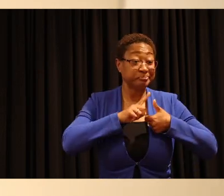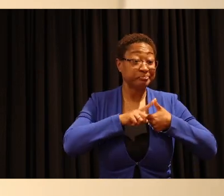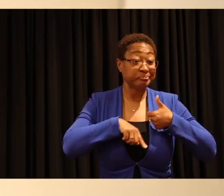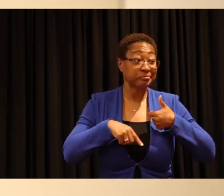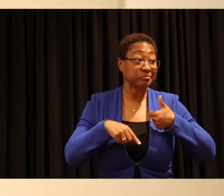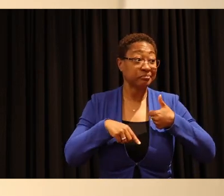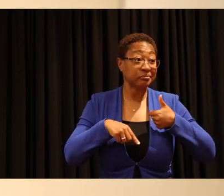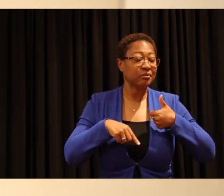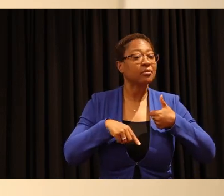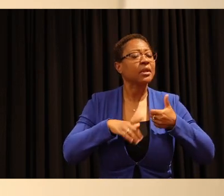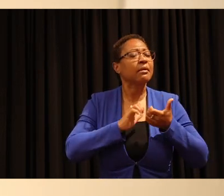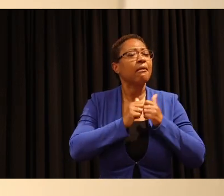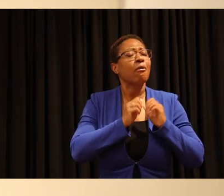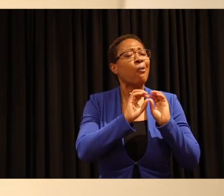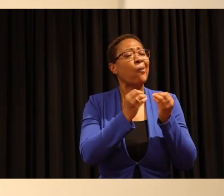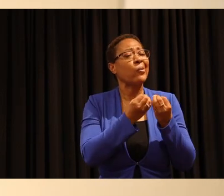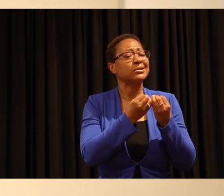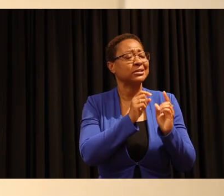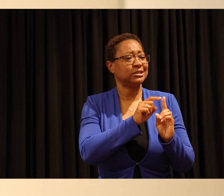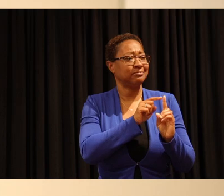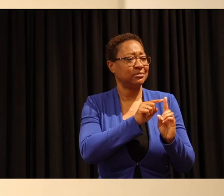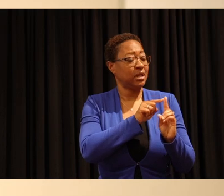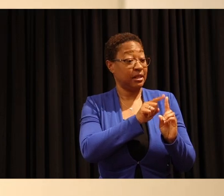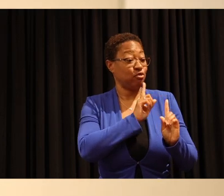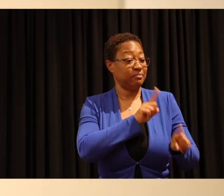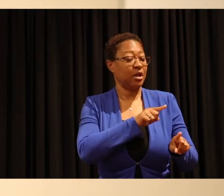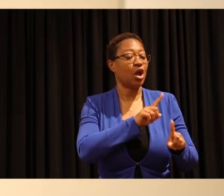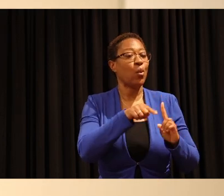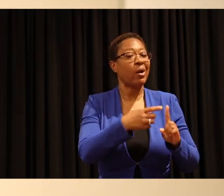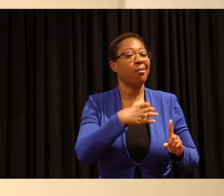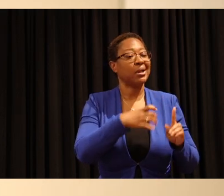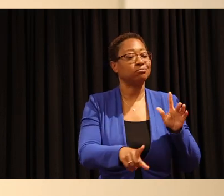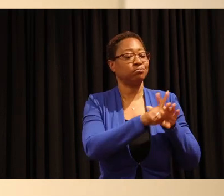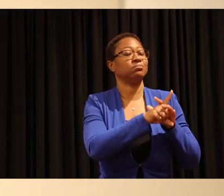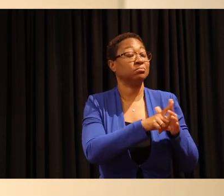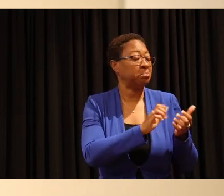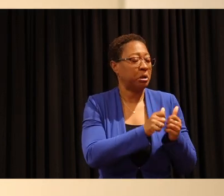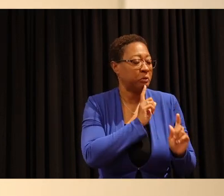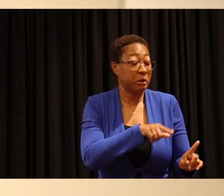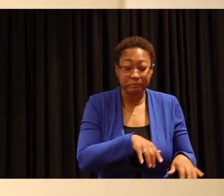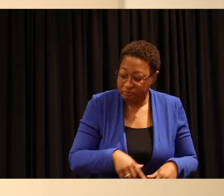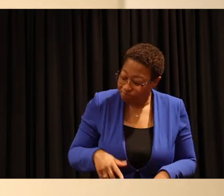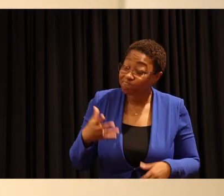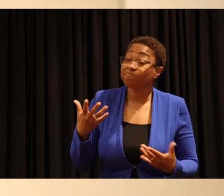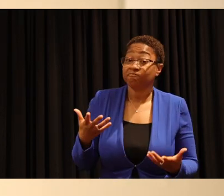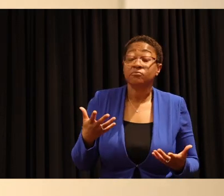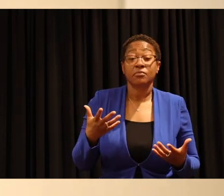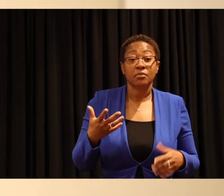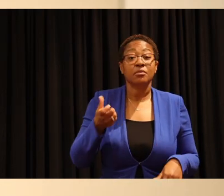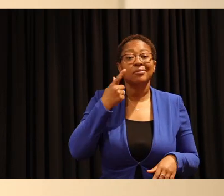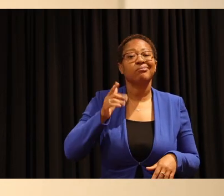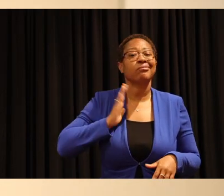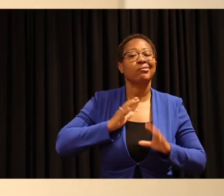was, how do organizations respond when complaints come in? Well, NARAB's been around